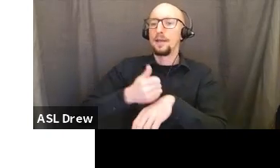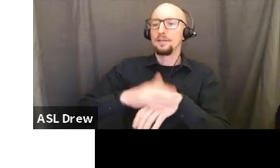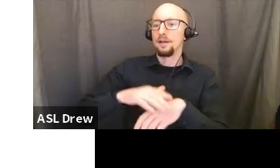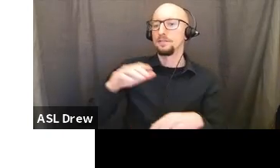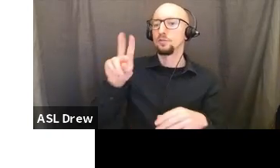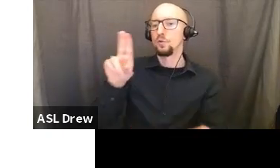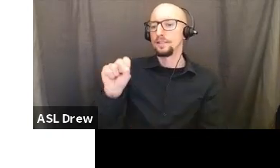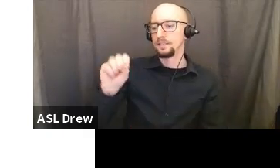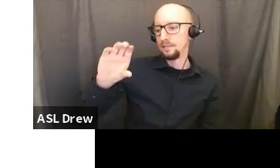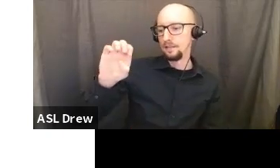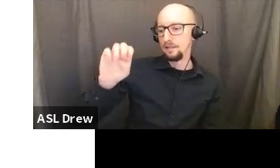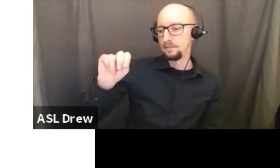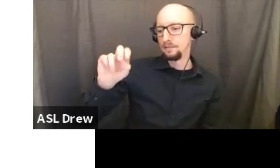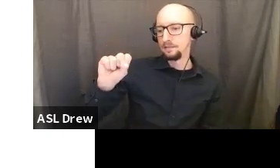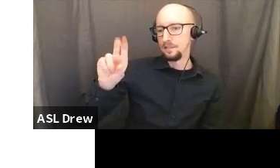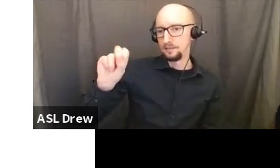in a minute.